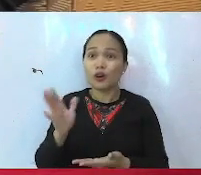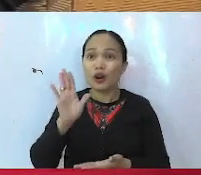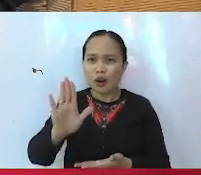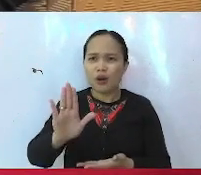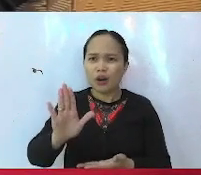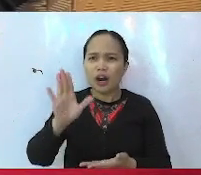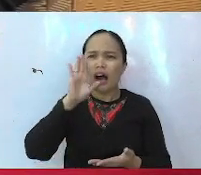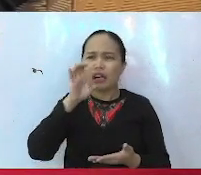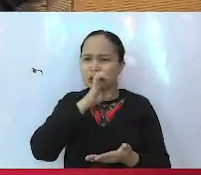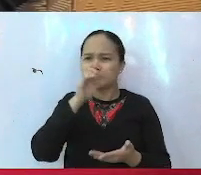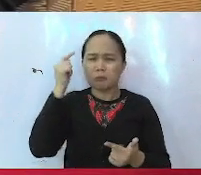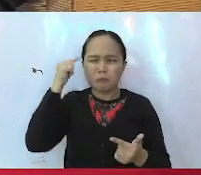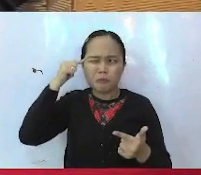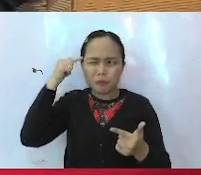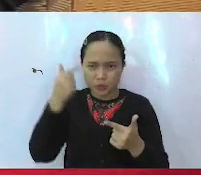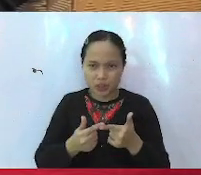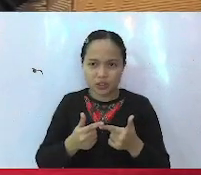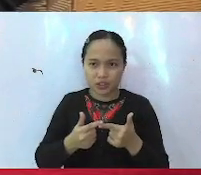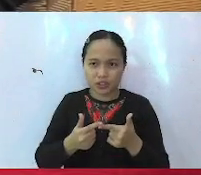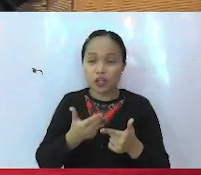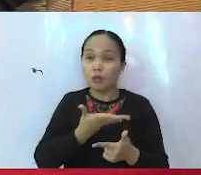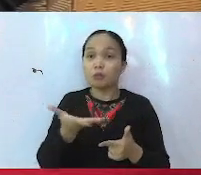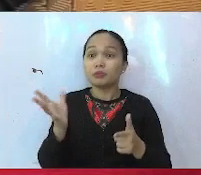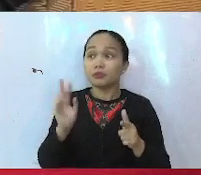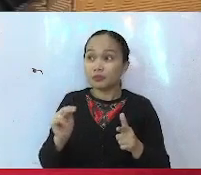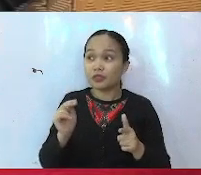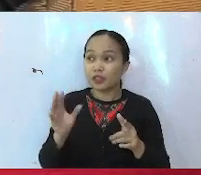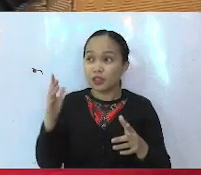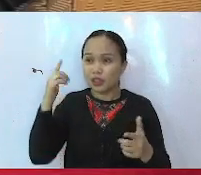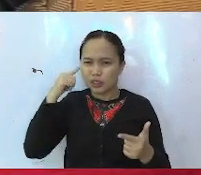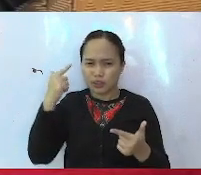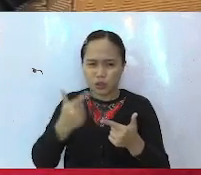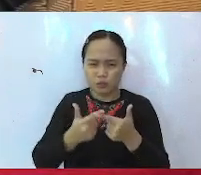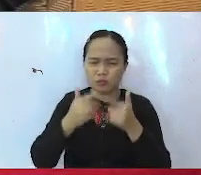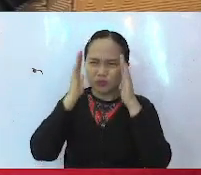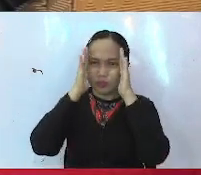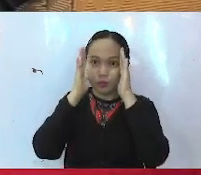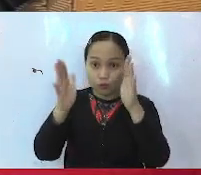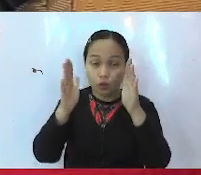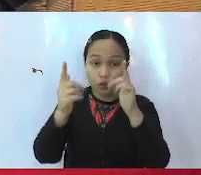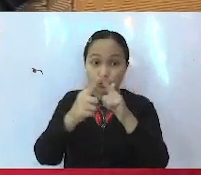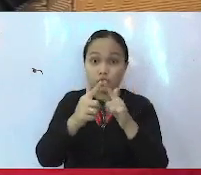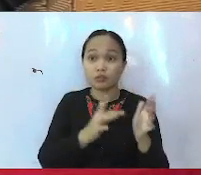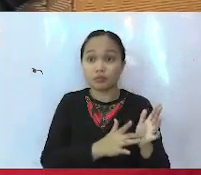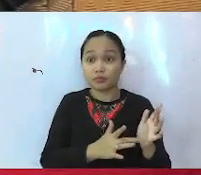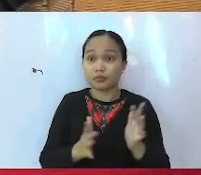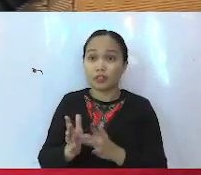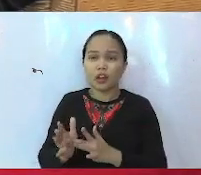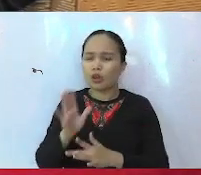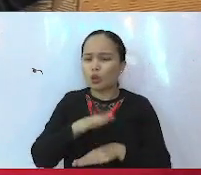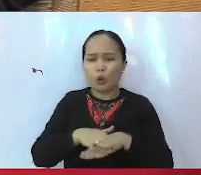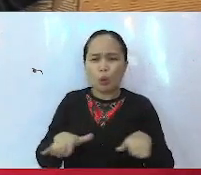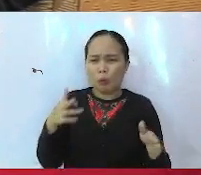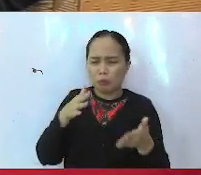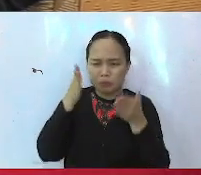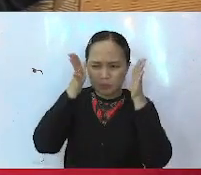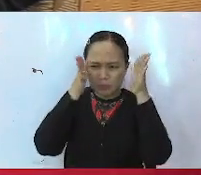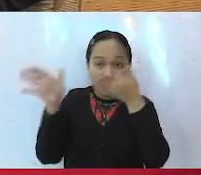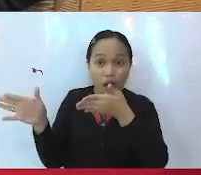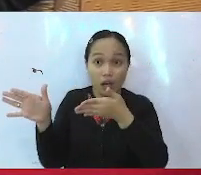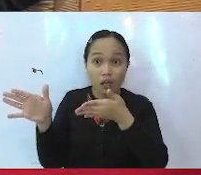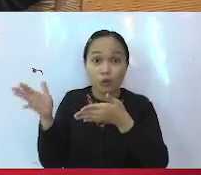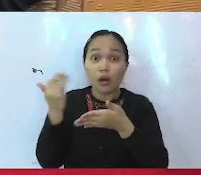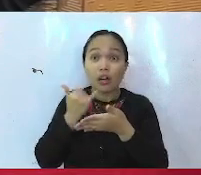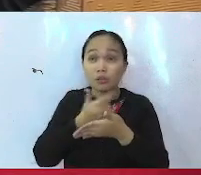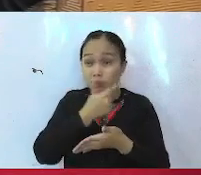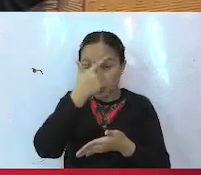goals. That's right. Put your goals off. Don't put your eyes off of Jesus because your